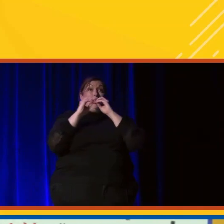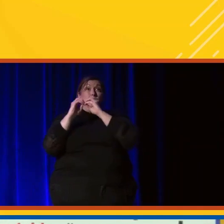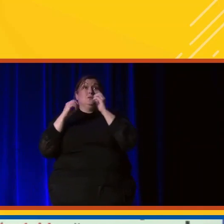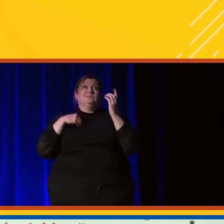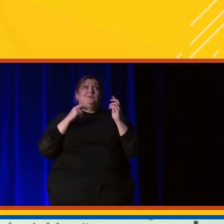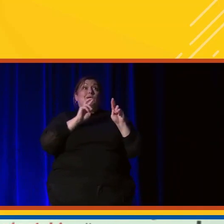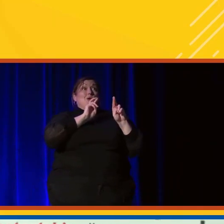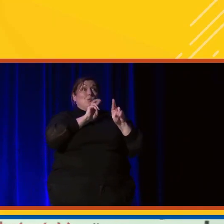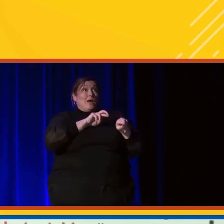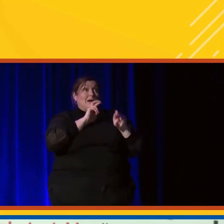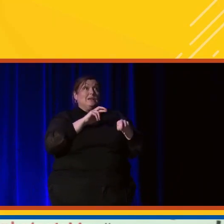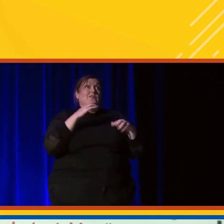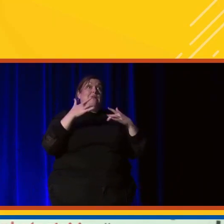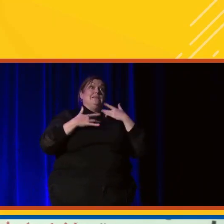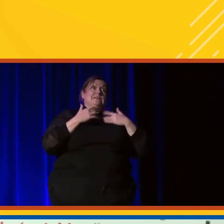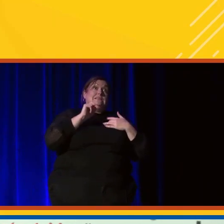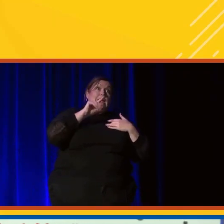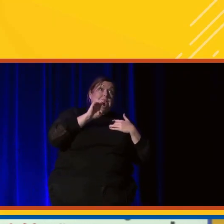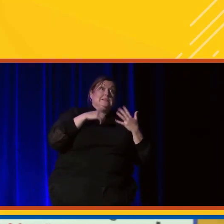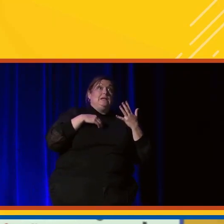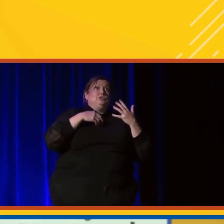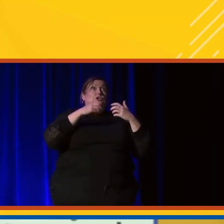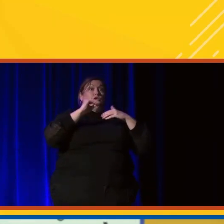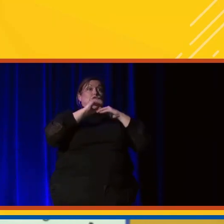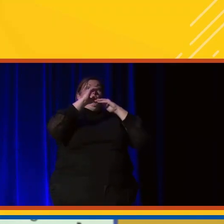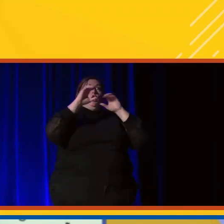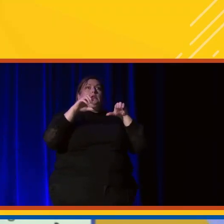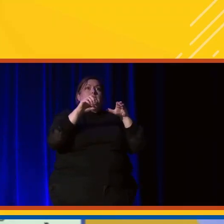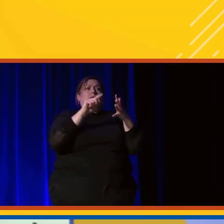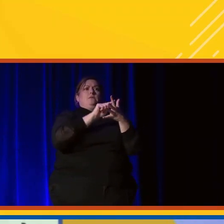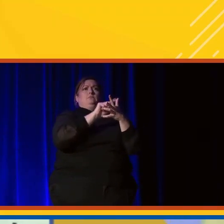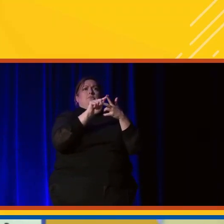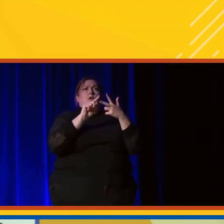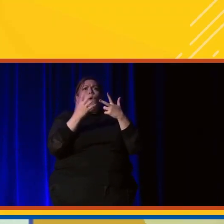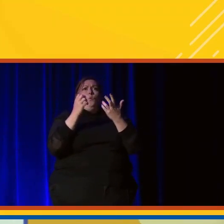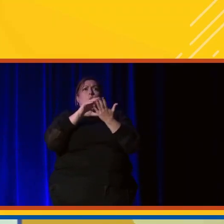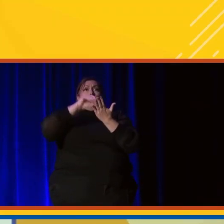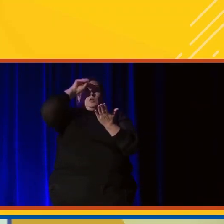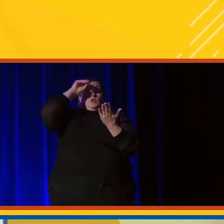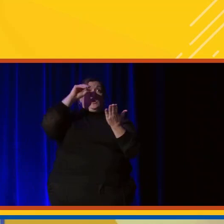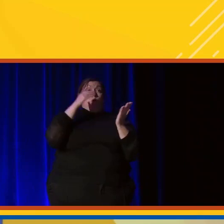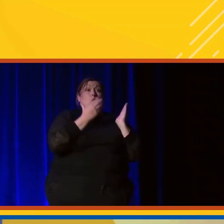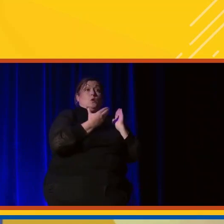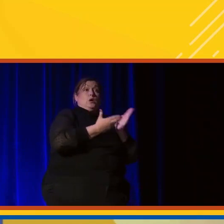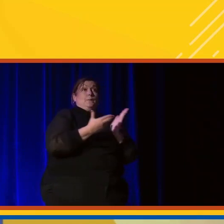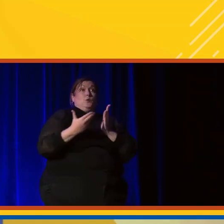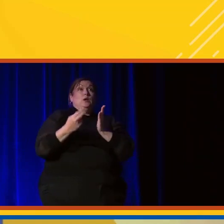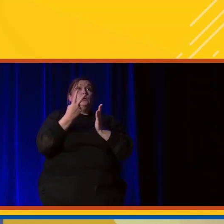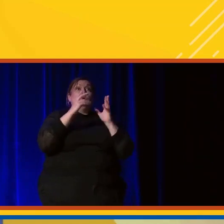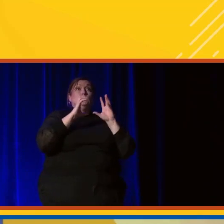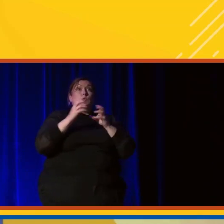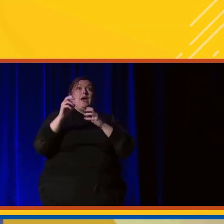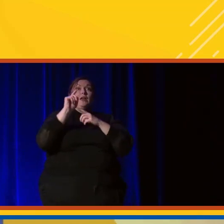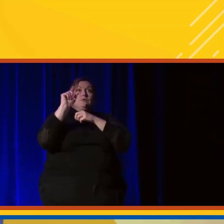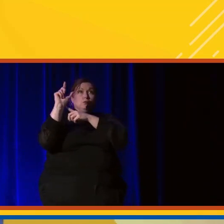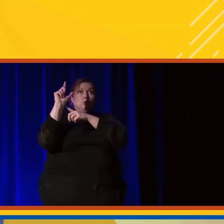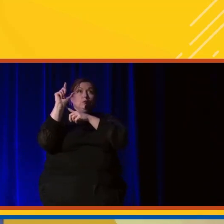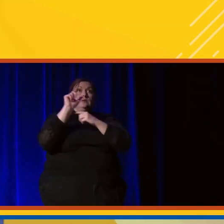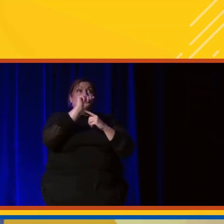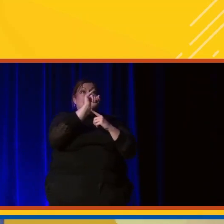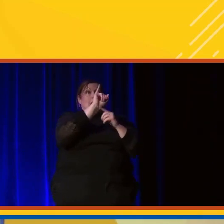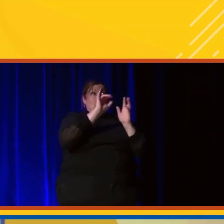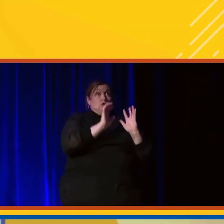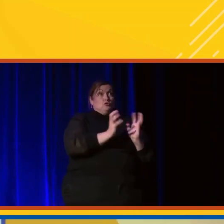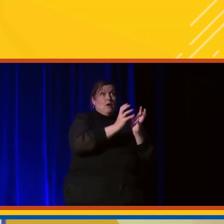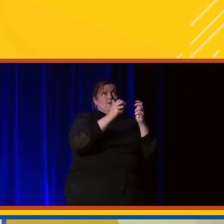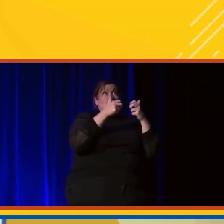conductivity, excited states, those are the things we want to learn, and we're going to bring to bear on this two separate categories of tools, being